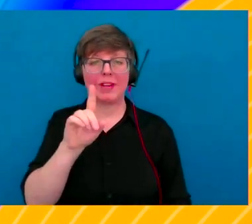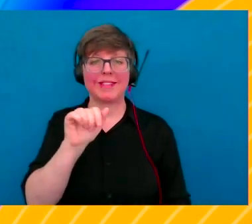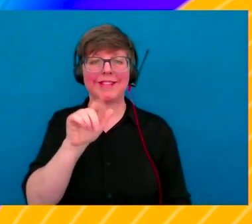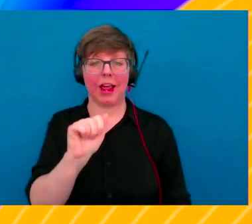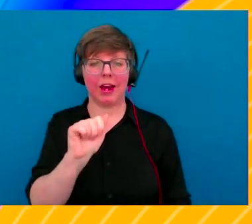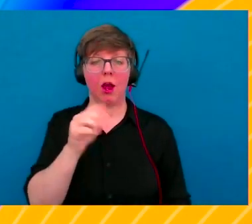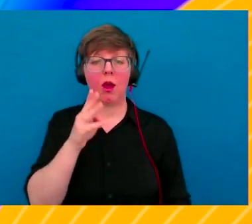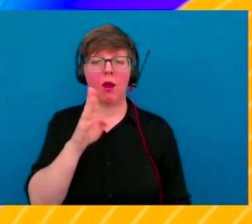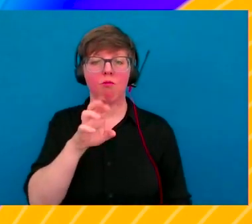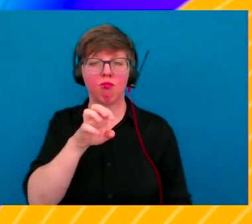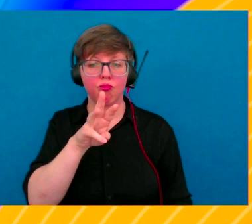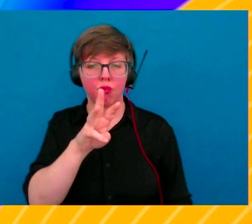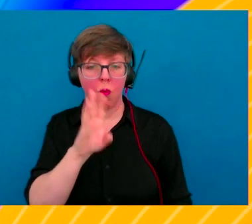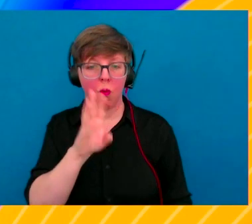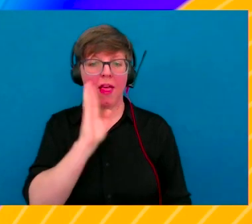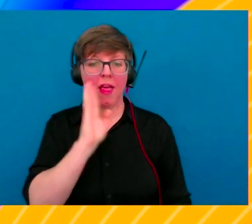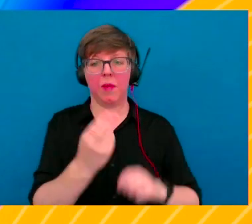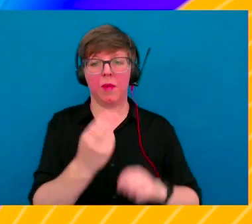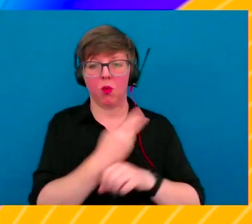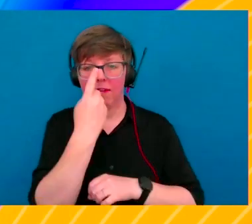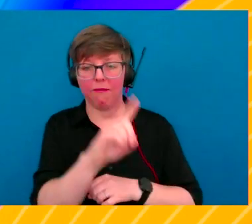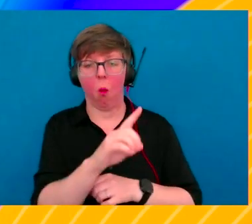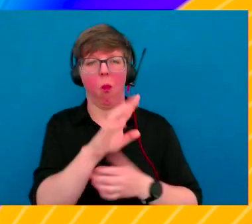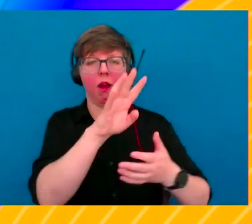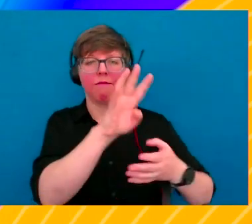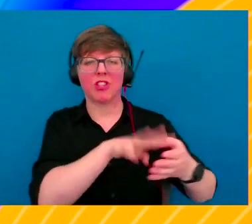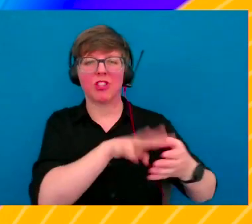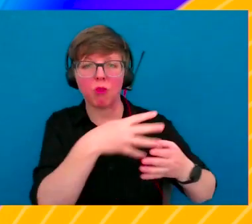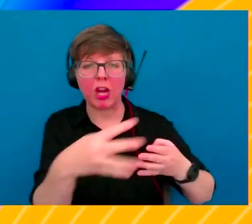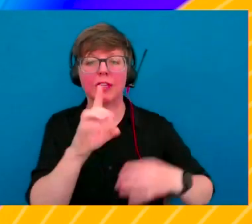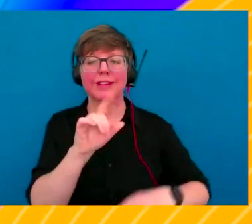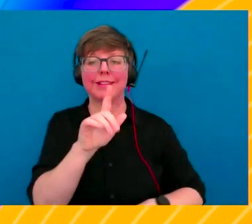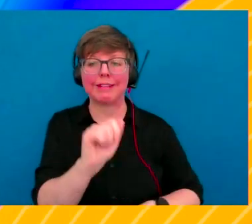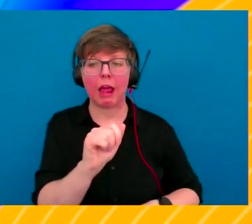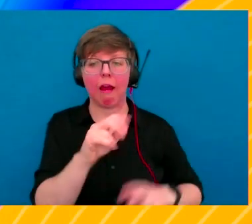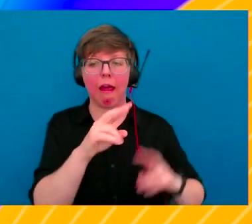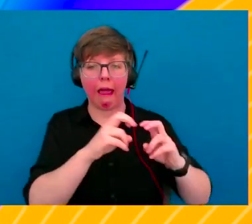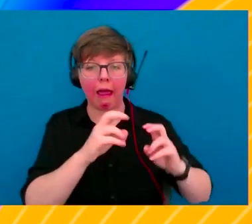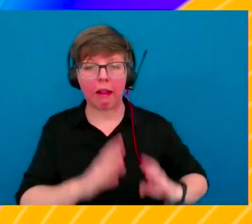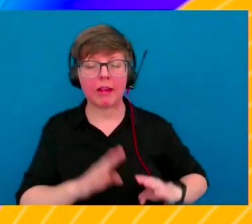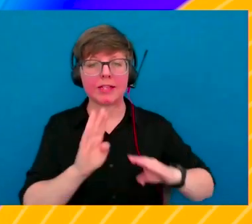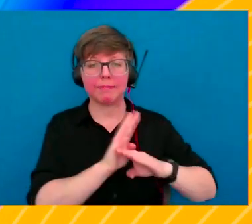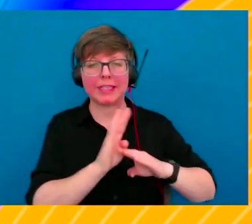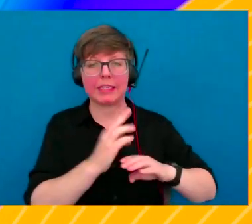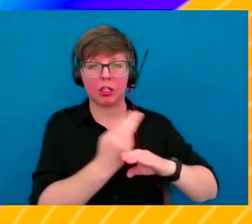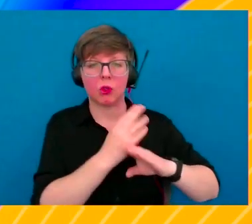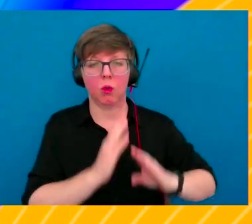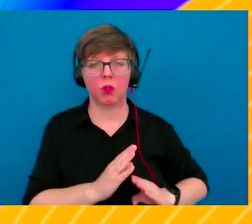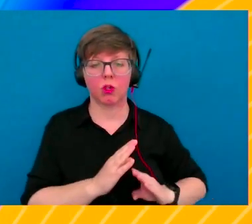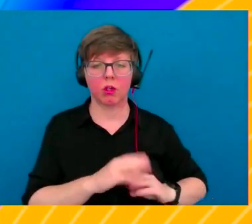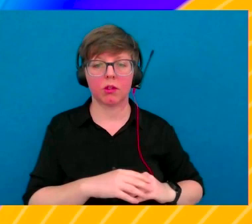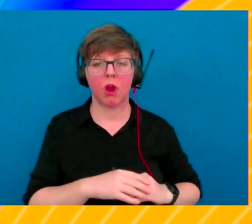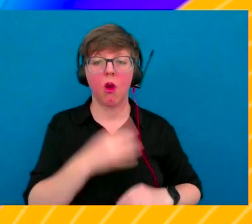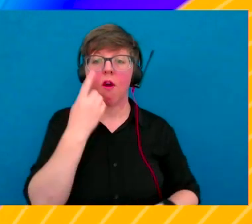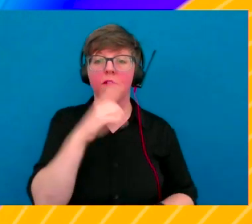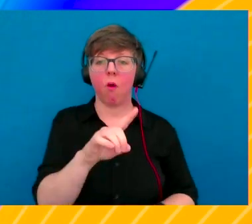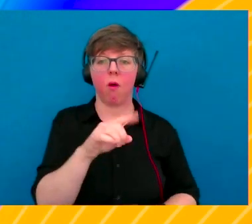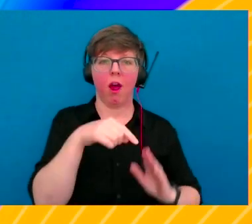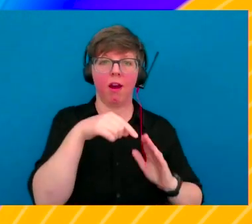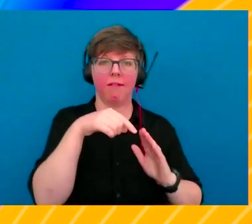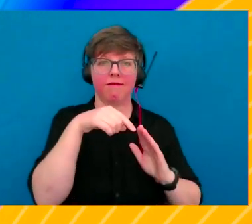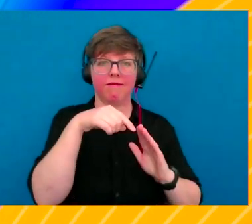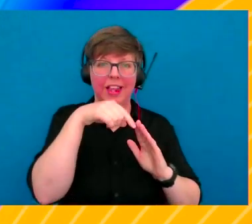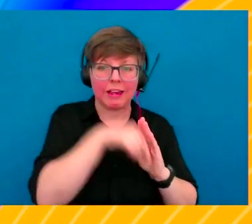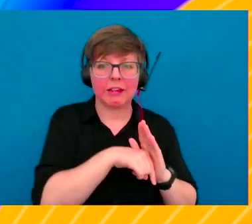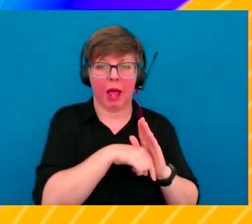data analysts and business users to prepare data and apply fine grained transformations. And in DataBrew,